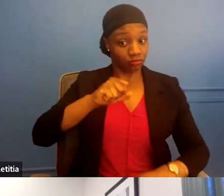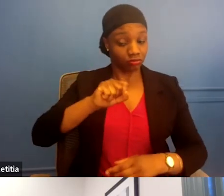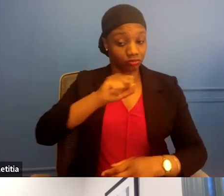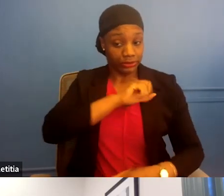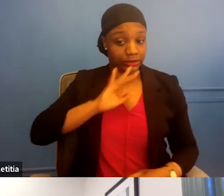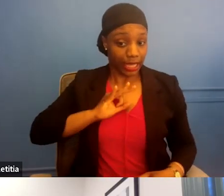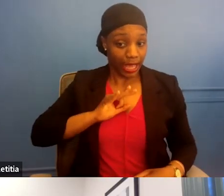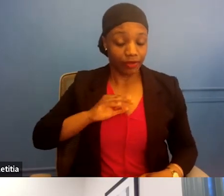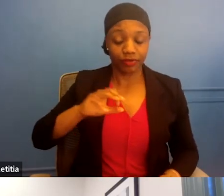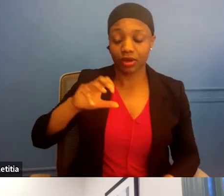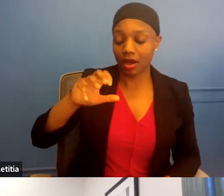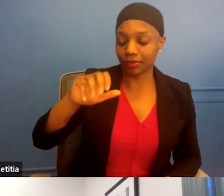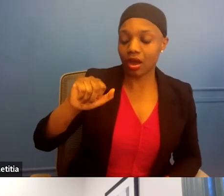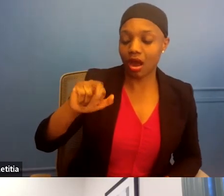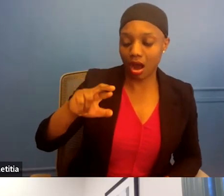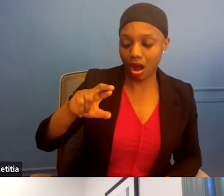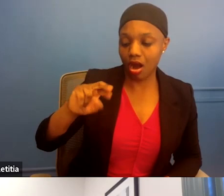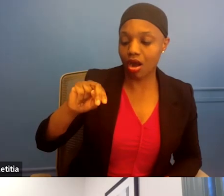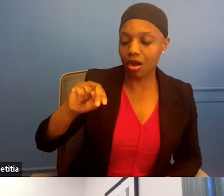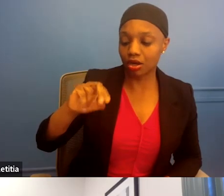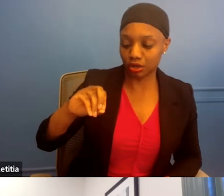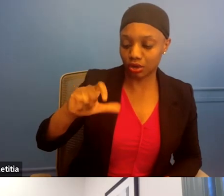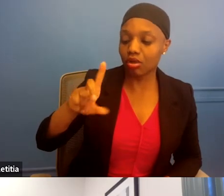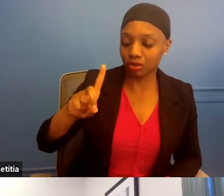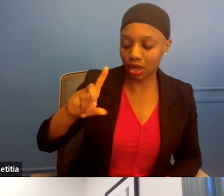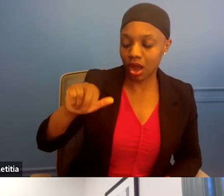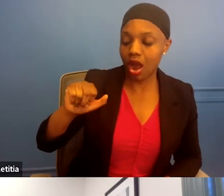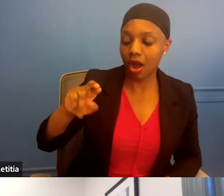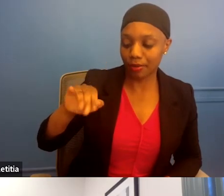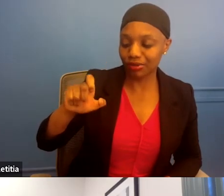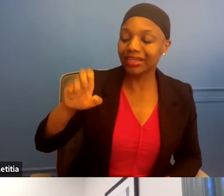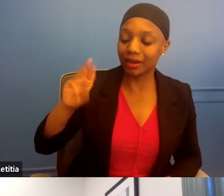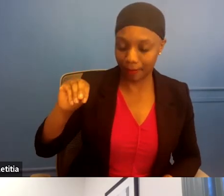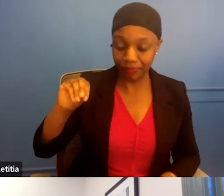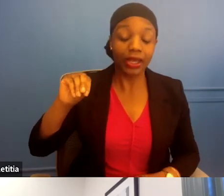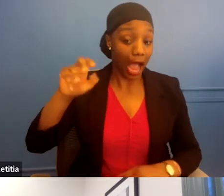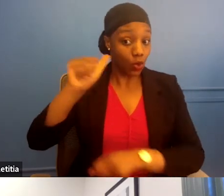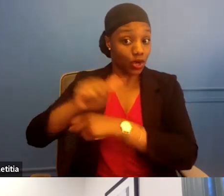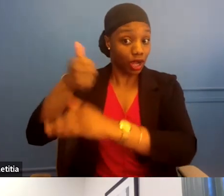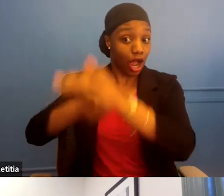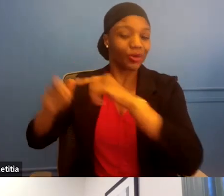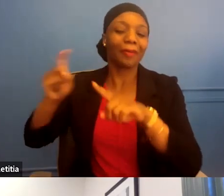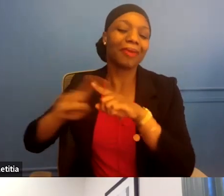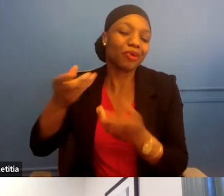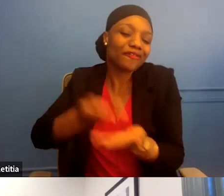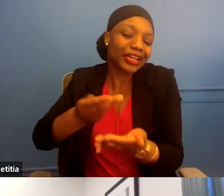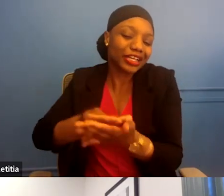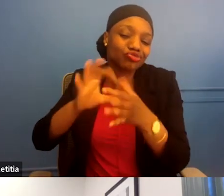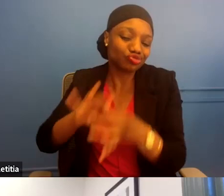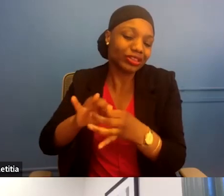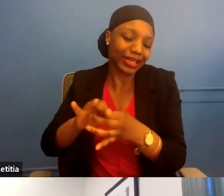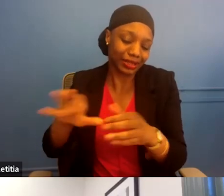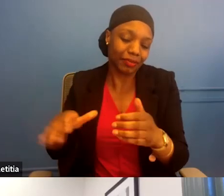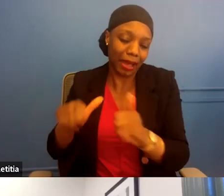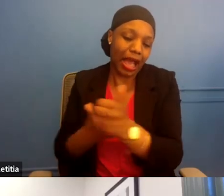the Arnold Arboretum and things like that, doing financial work, but behind the scenes. Yeah. Got it. Even as you say that,